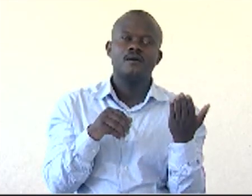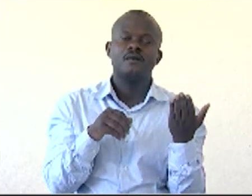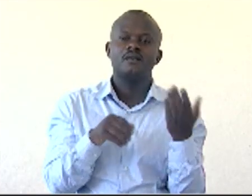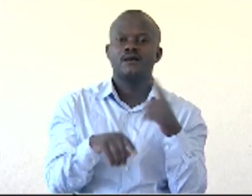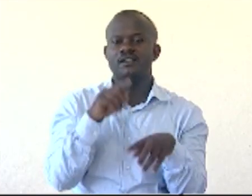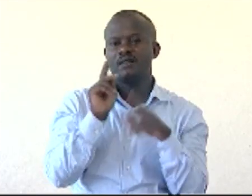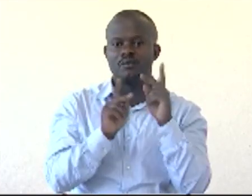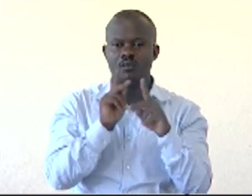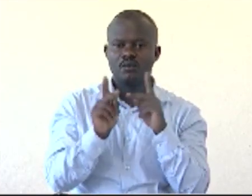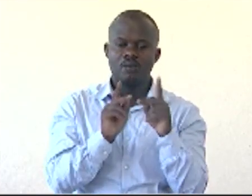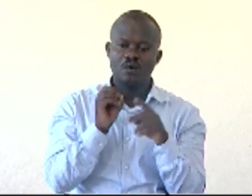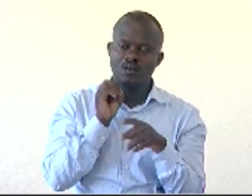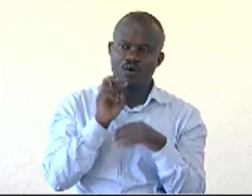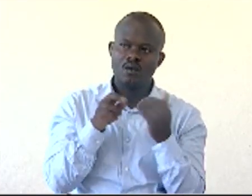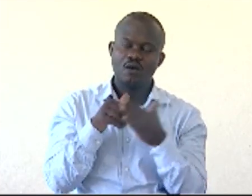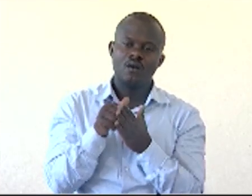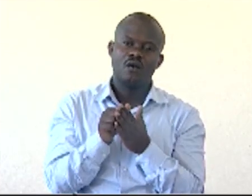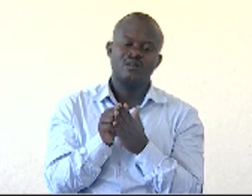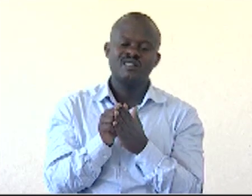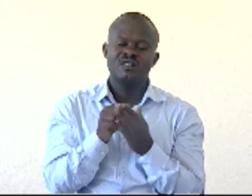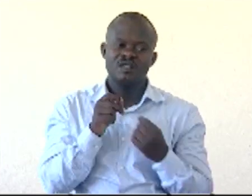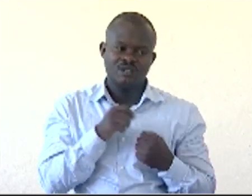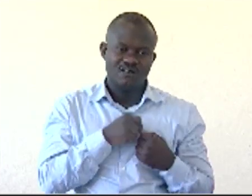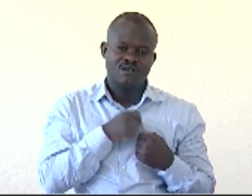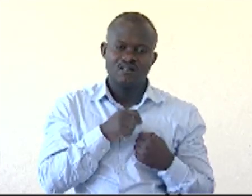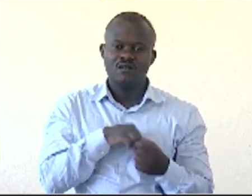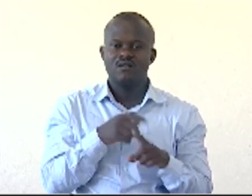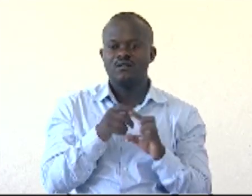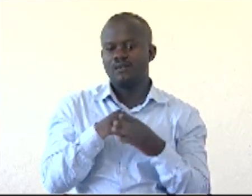killing people or suffering from it.